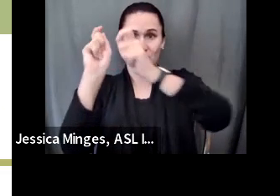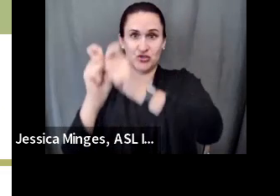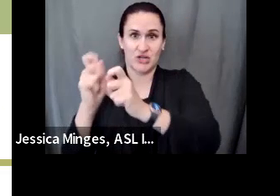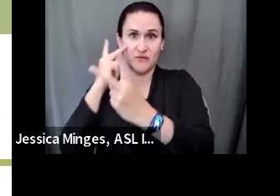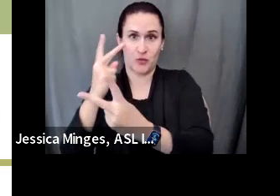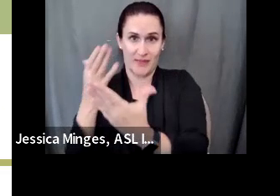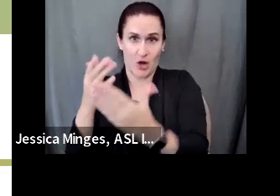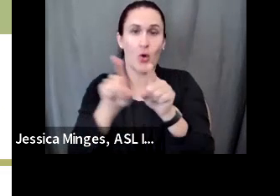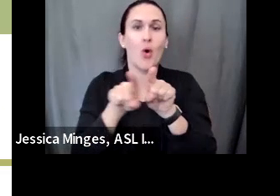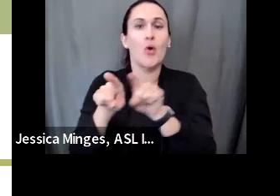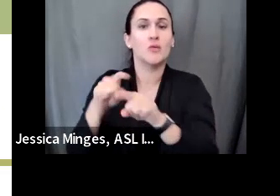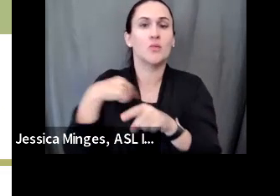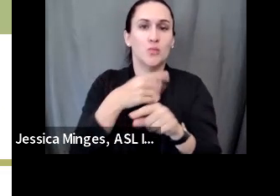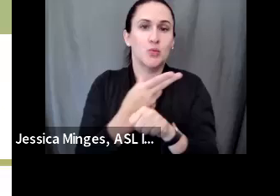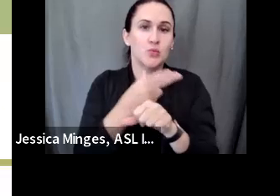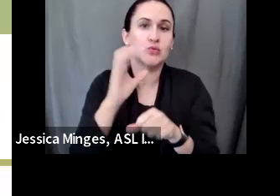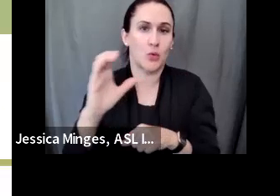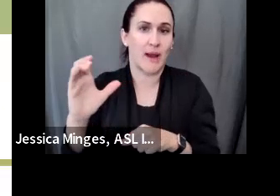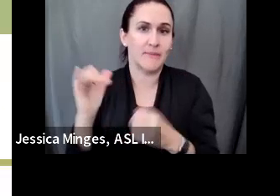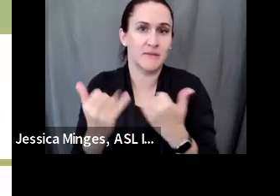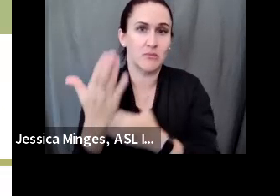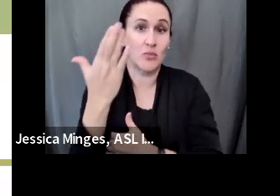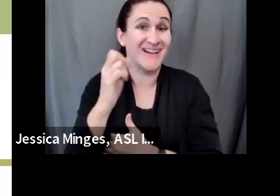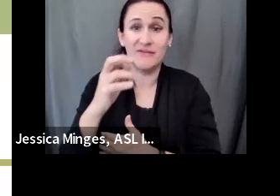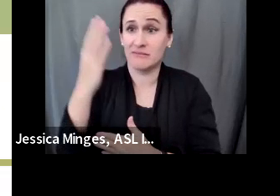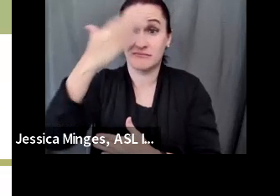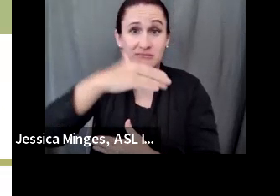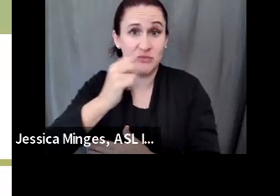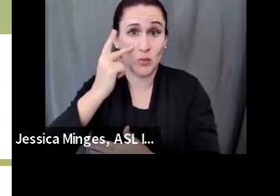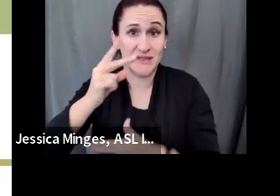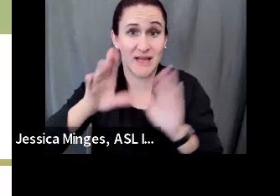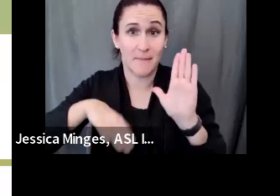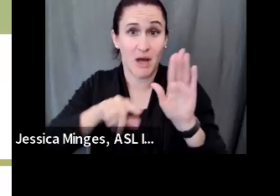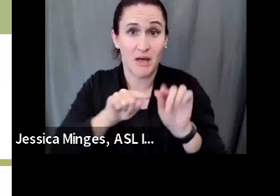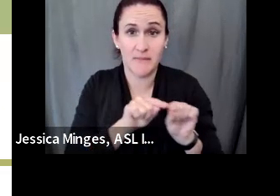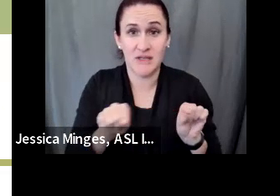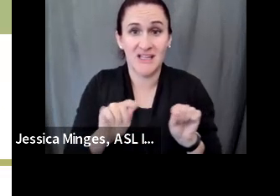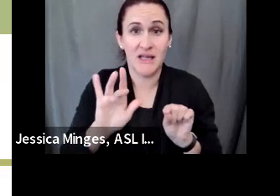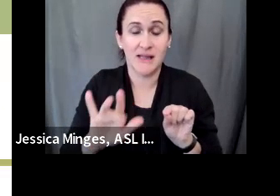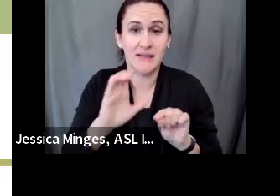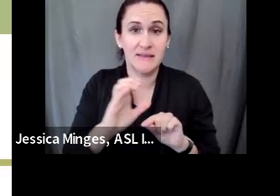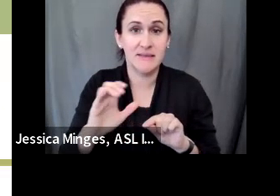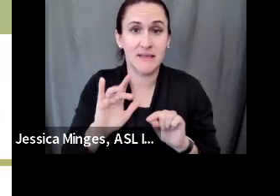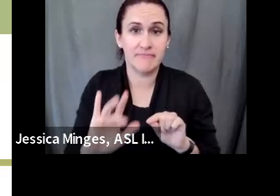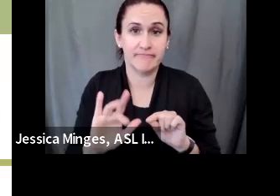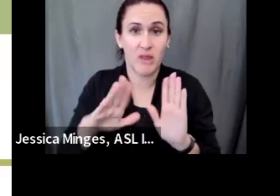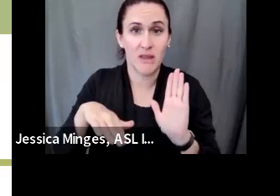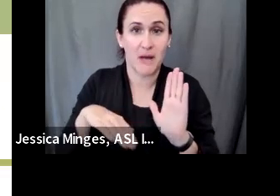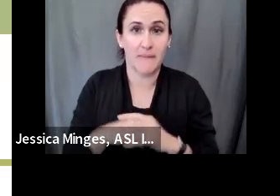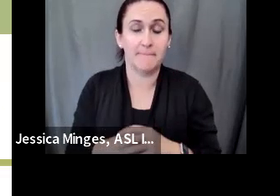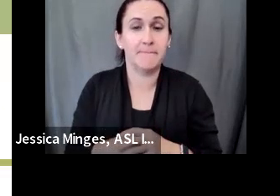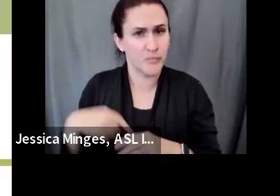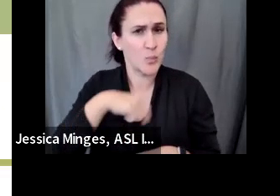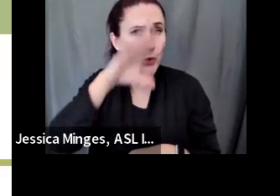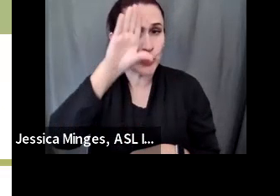using captioning this morning. If you do not see that at the bottom of your screen, click on the CC button at the bottom. We know that